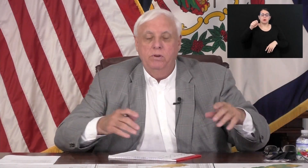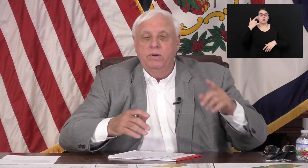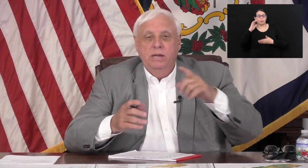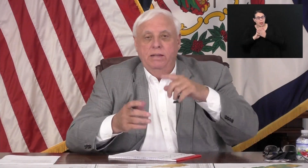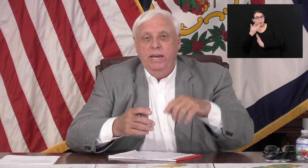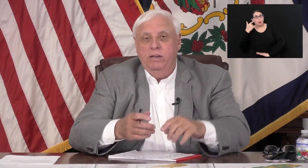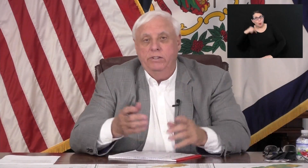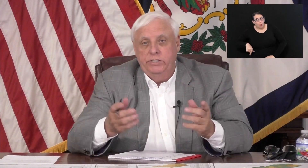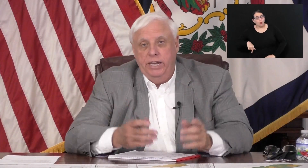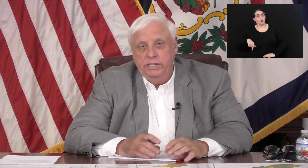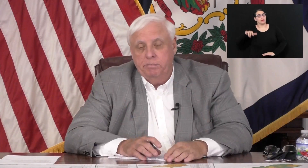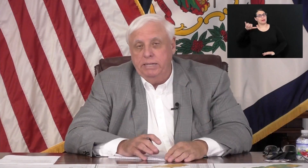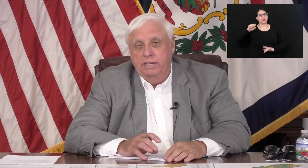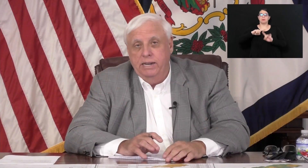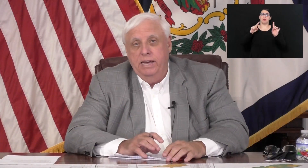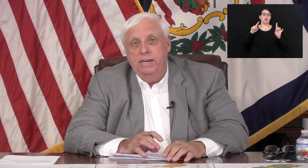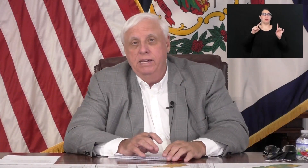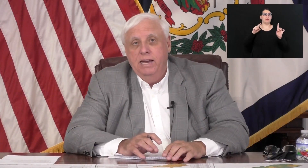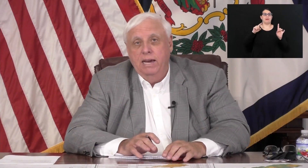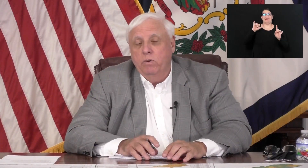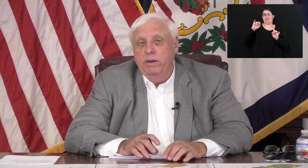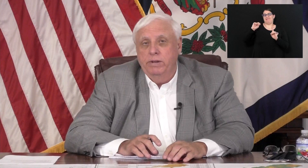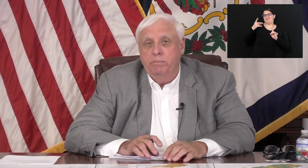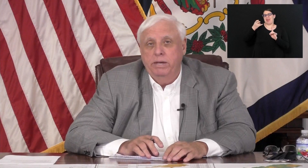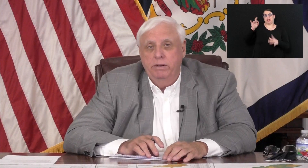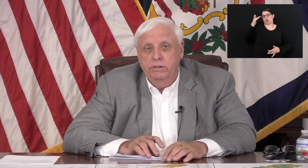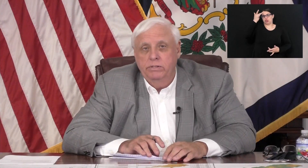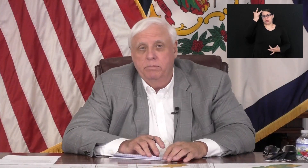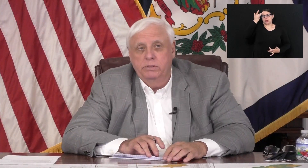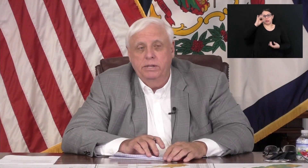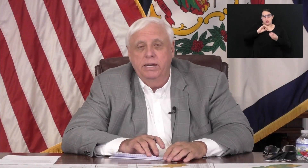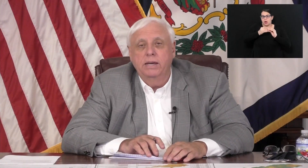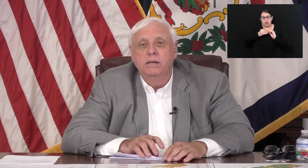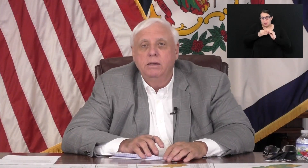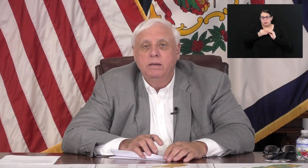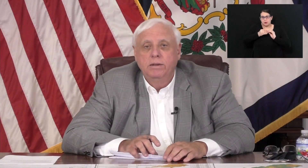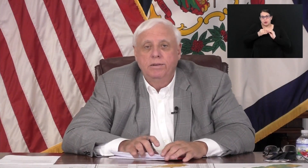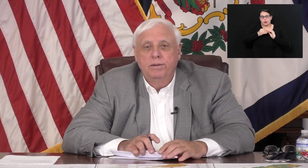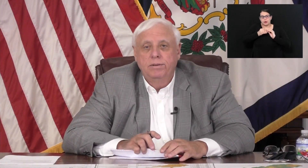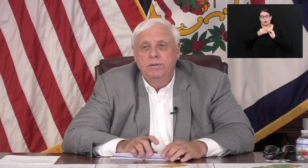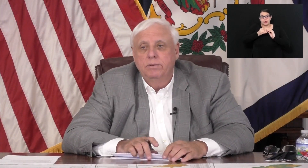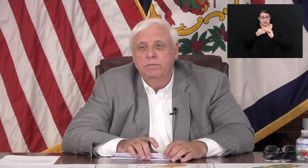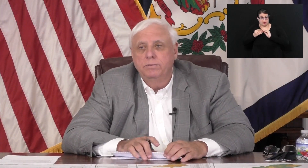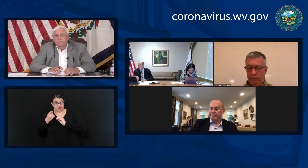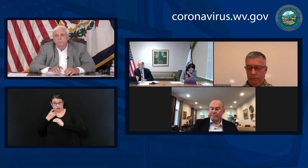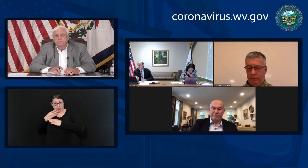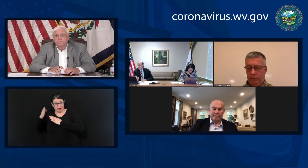to move. Now, that could have changed by today. I don't have an update on those numbers today.